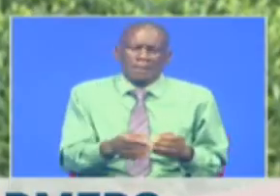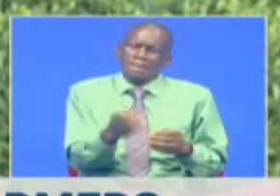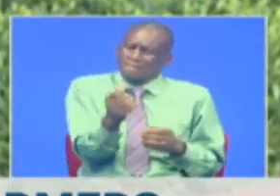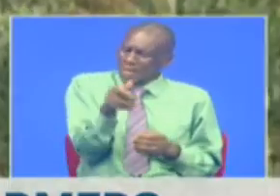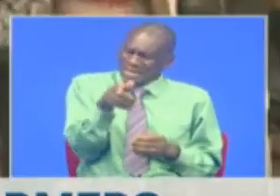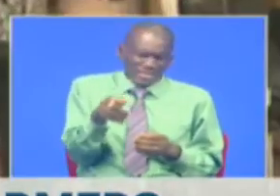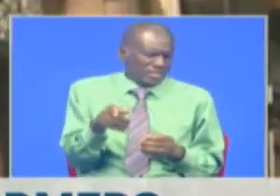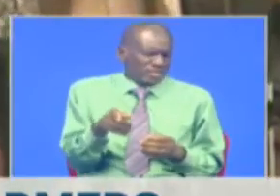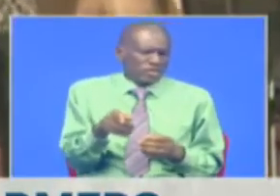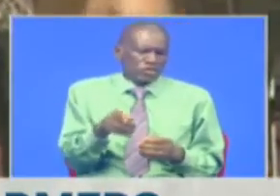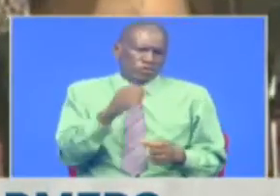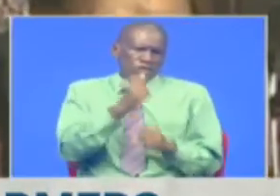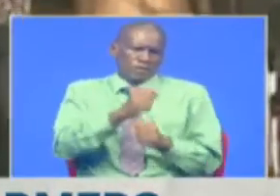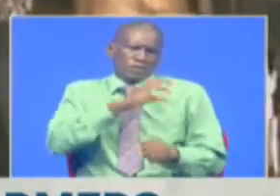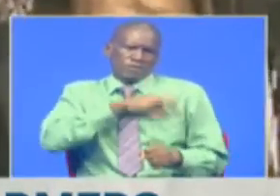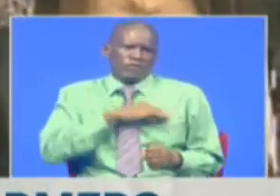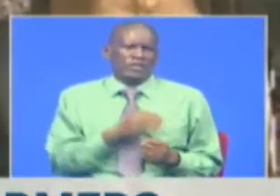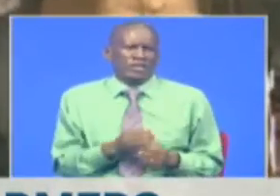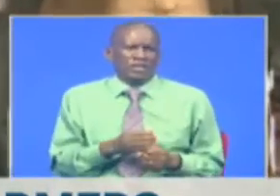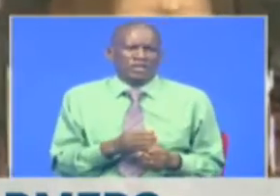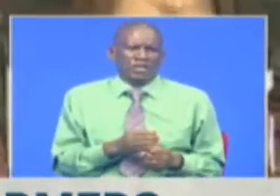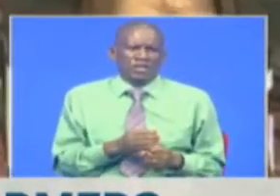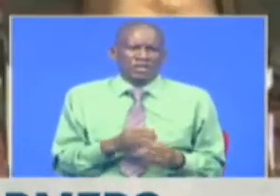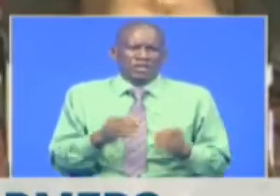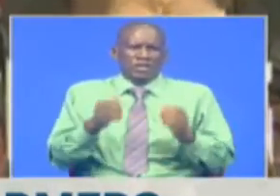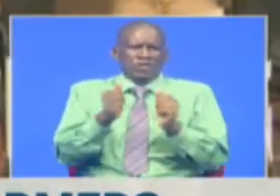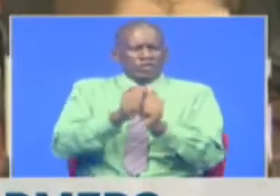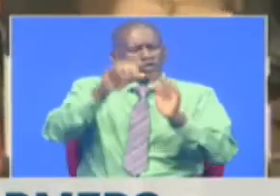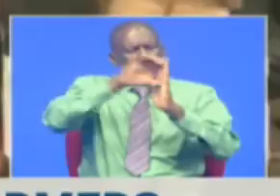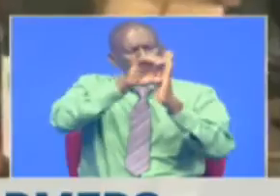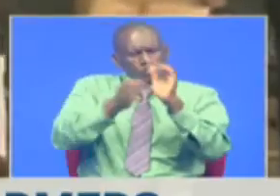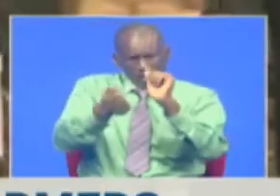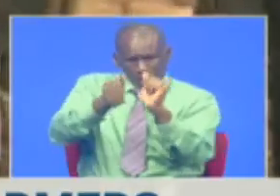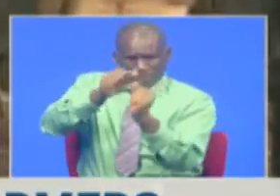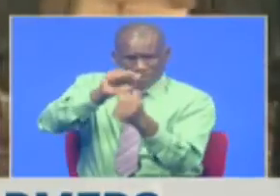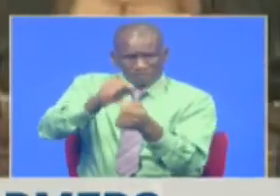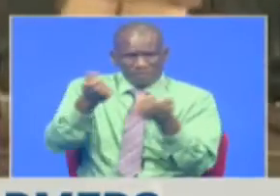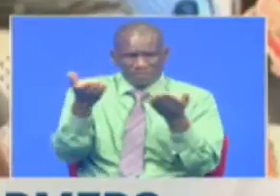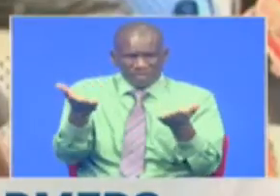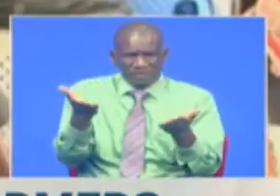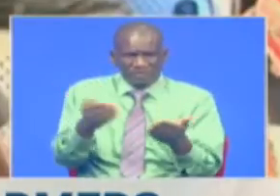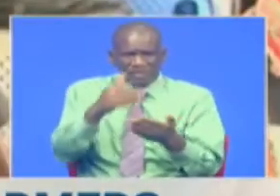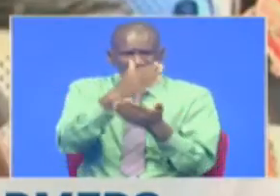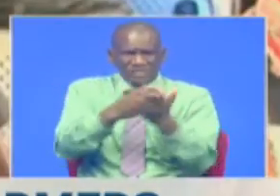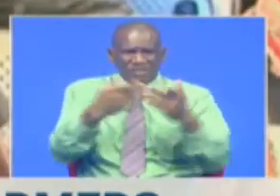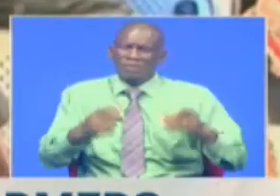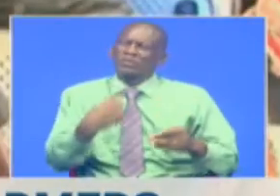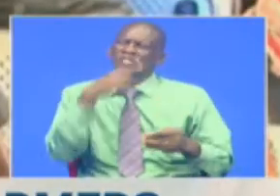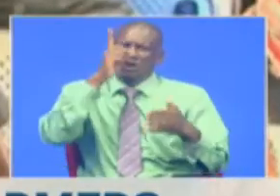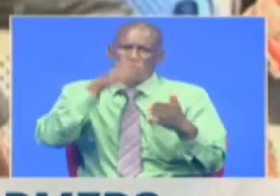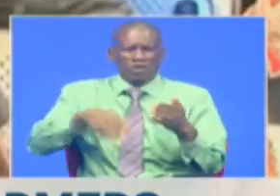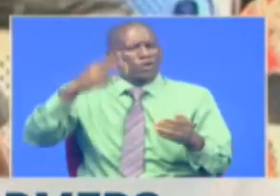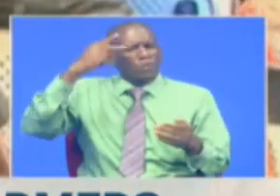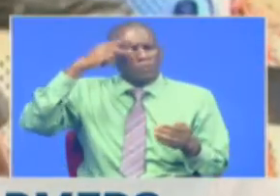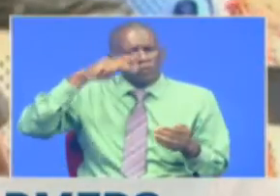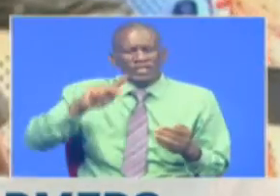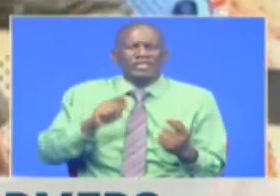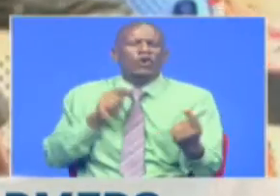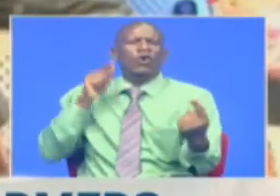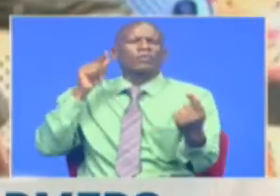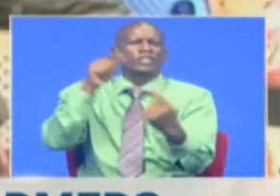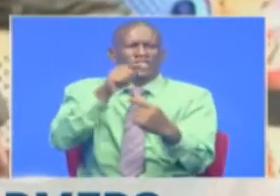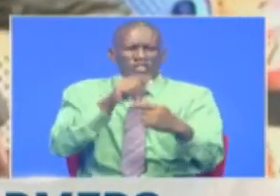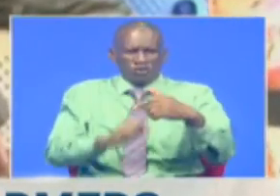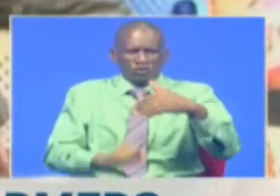itaaguka. With constitutional amendments in the offing, some have argued that policies aiming at bolstering